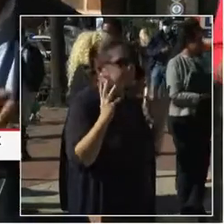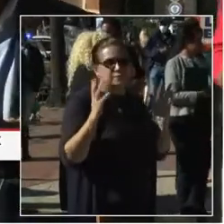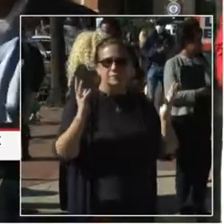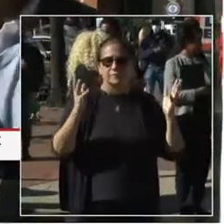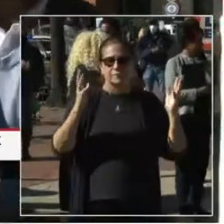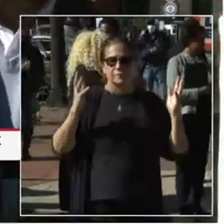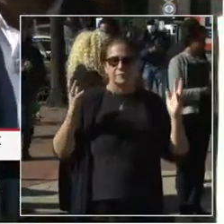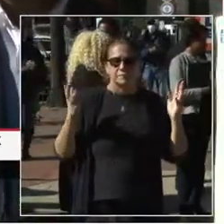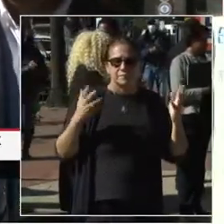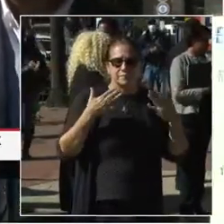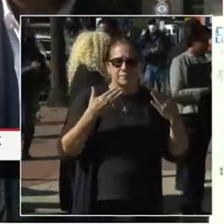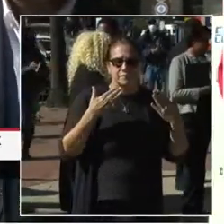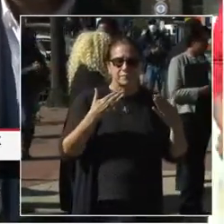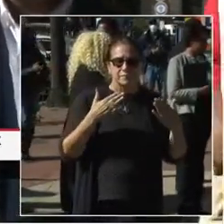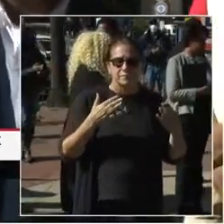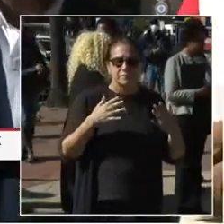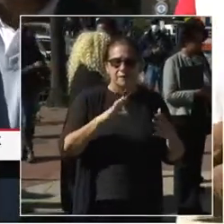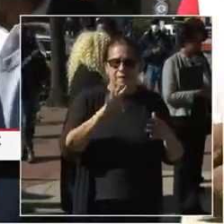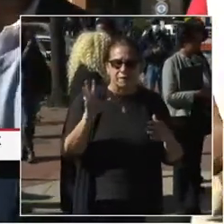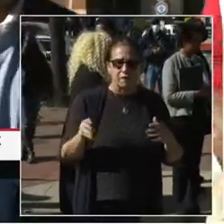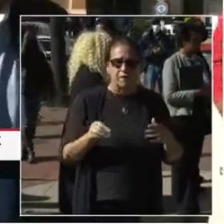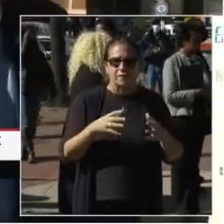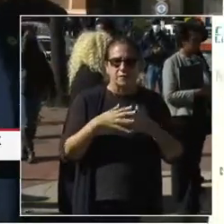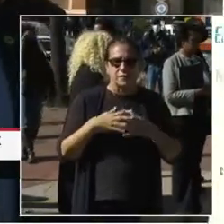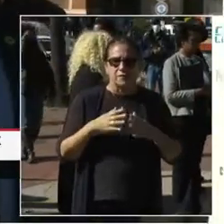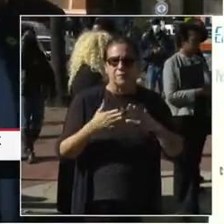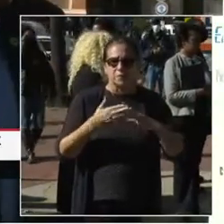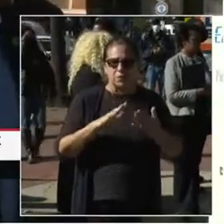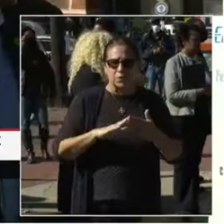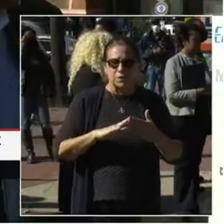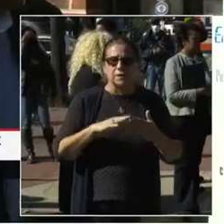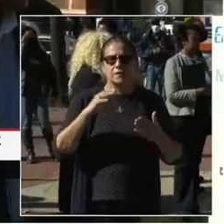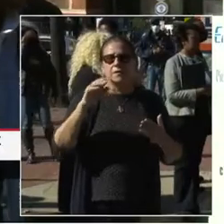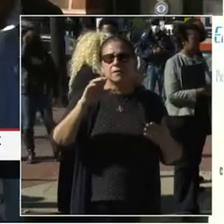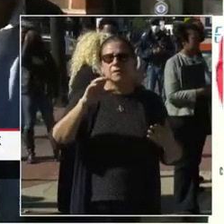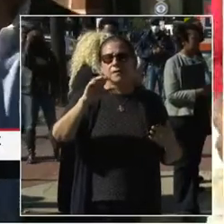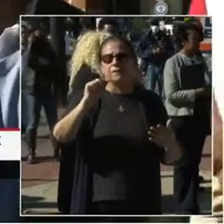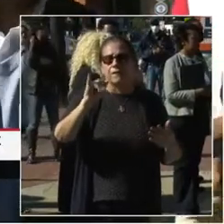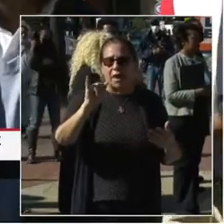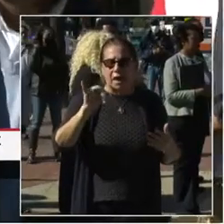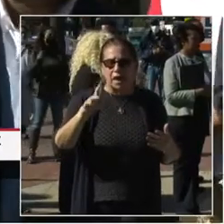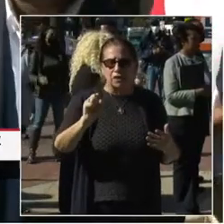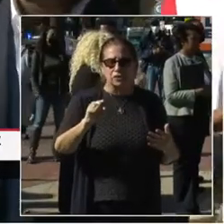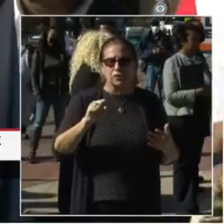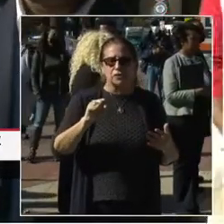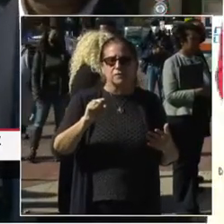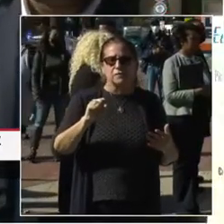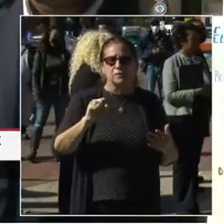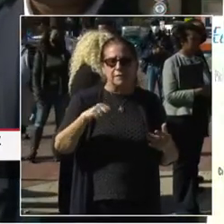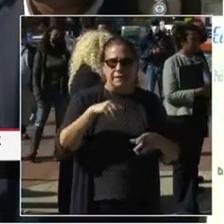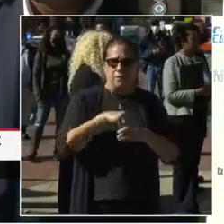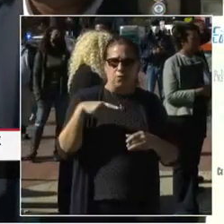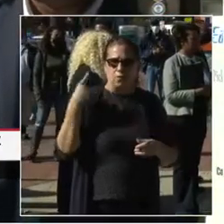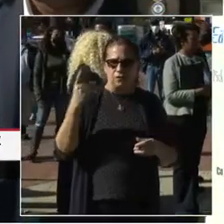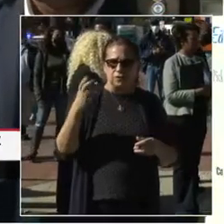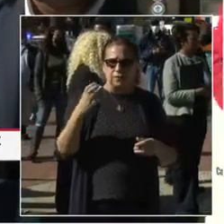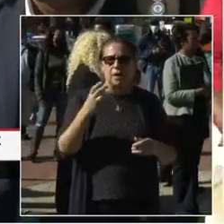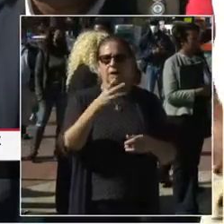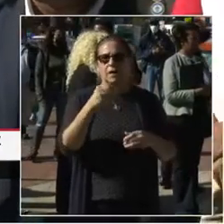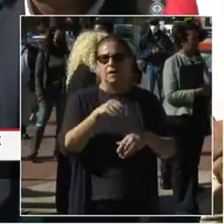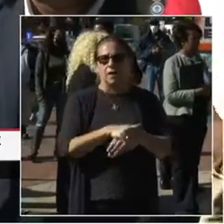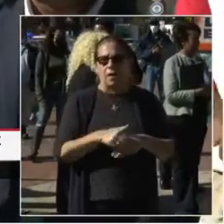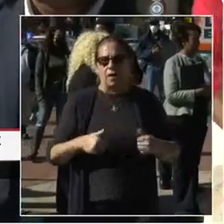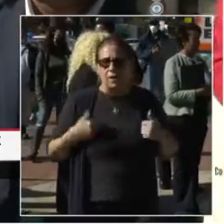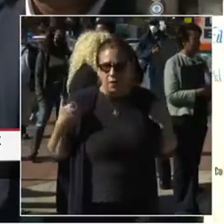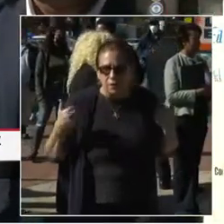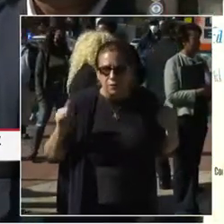Thank you so much to the Mayor's Office of Nightlife and Culture, who've been with us since the beginning. Events DC, the DC Office of Cable